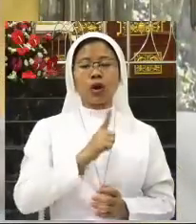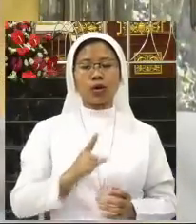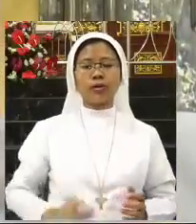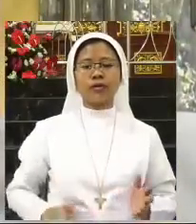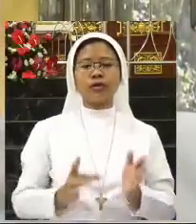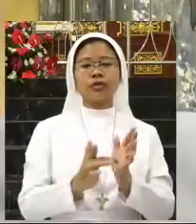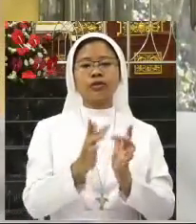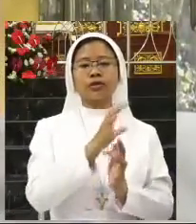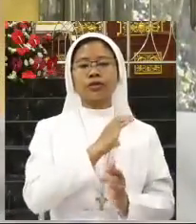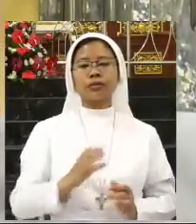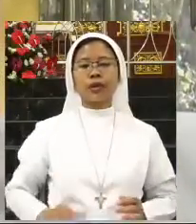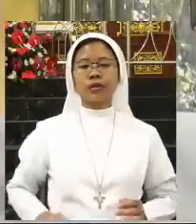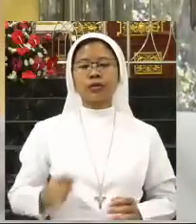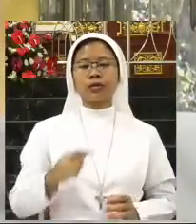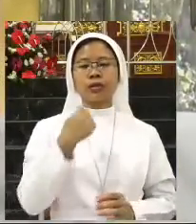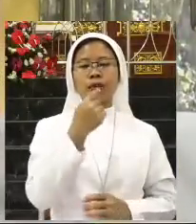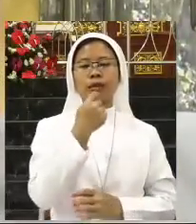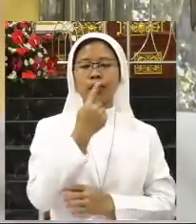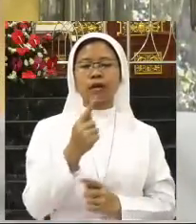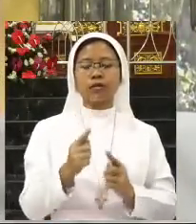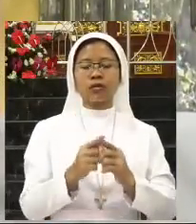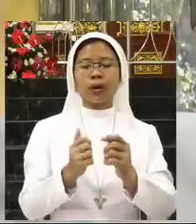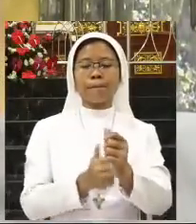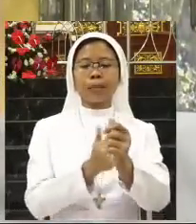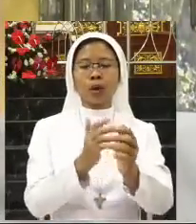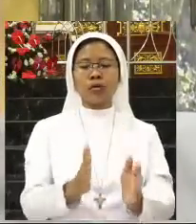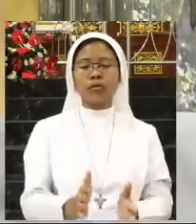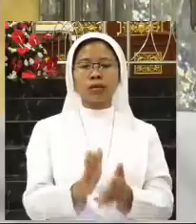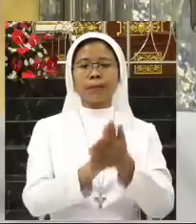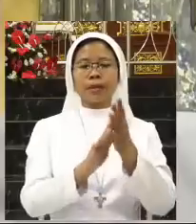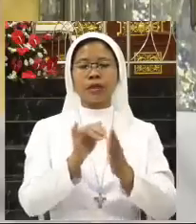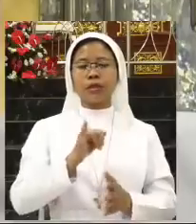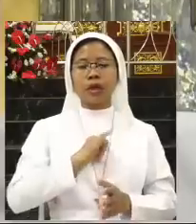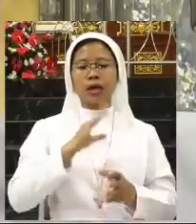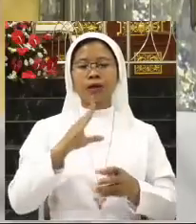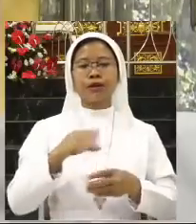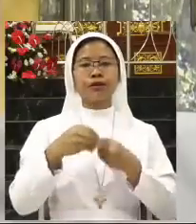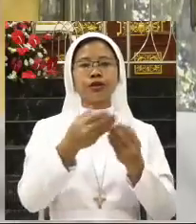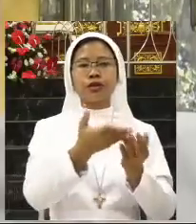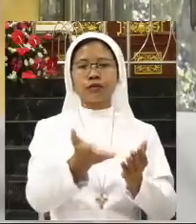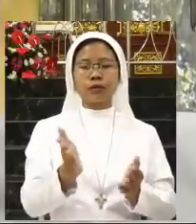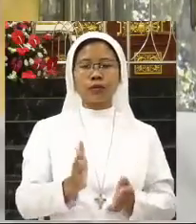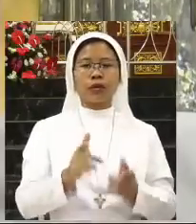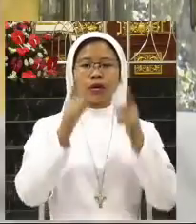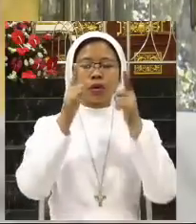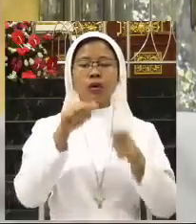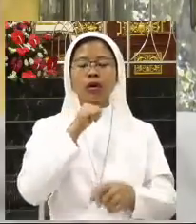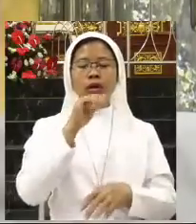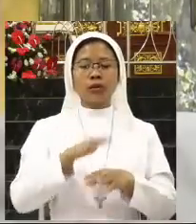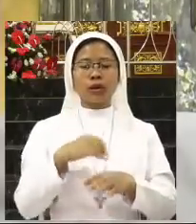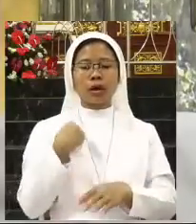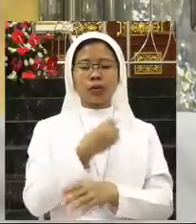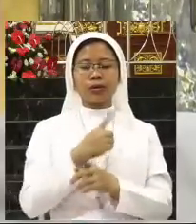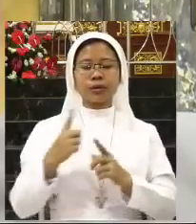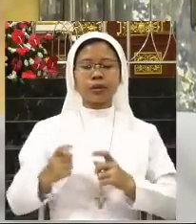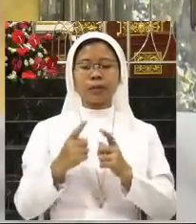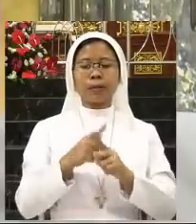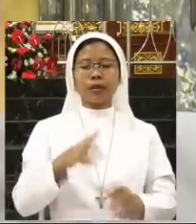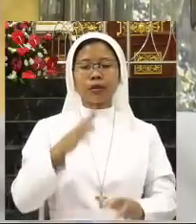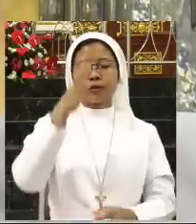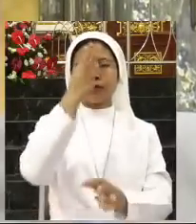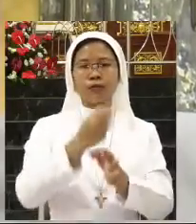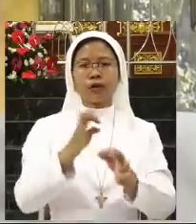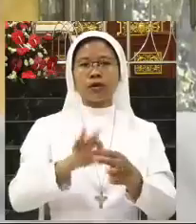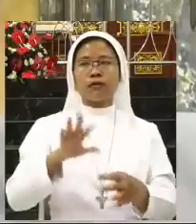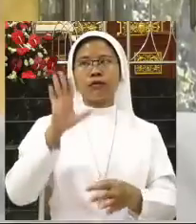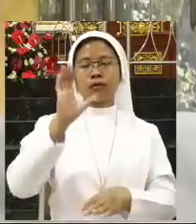Lord Jesus Christ, who said to your apostles, "Peace I leave you, my peace I give you," look not on our sins but on the faith